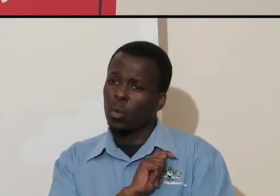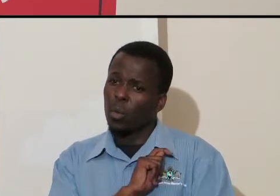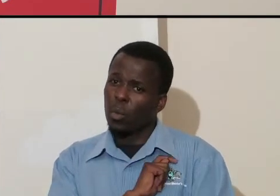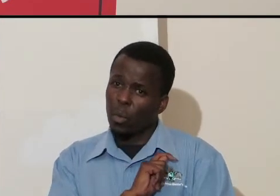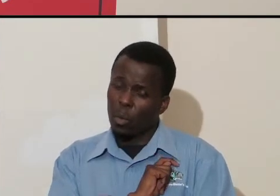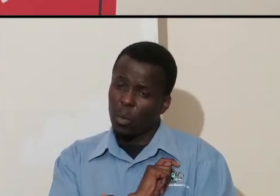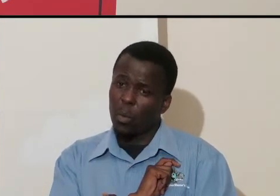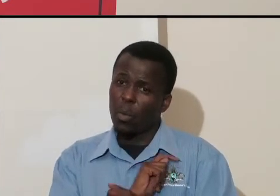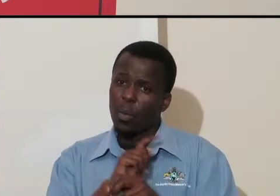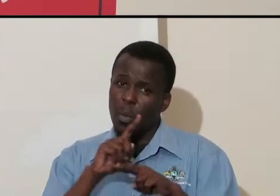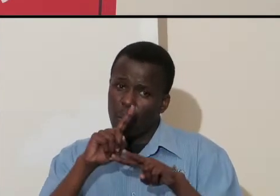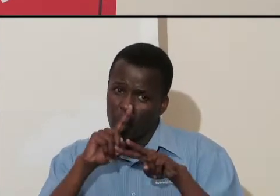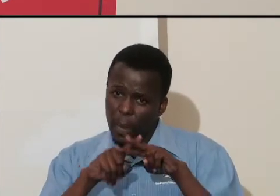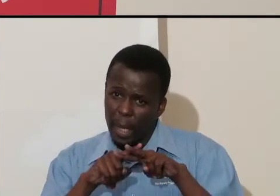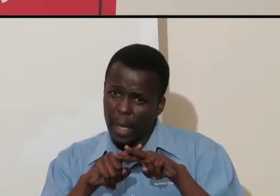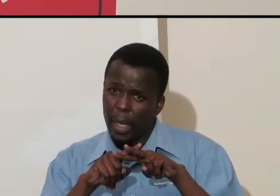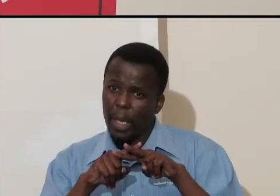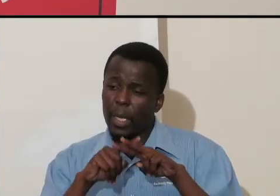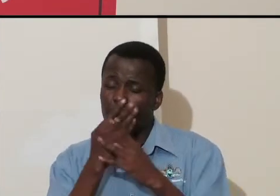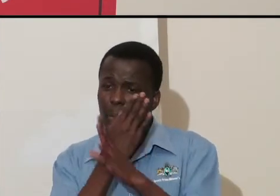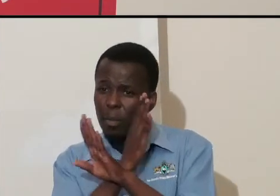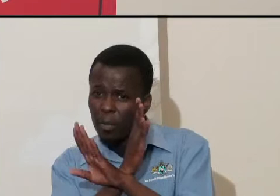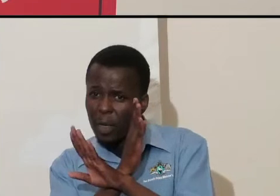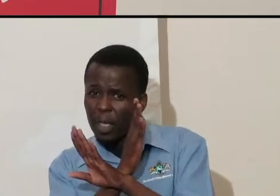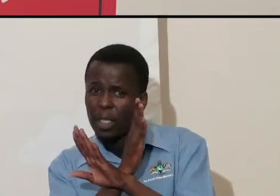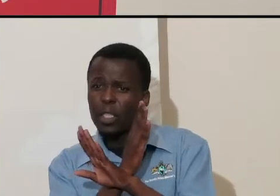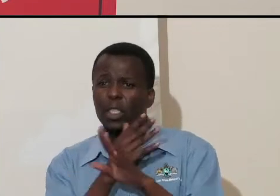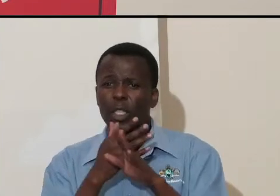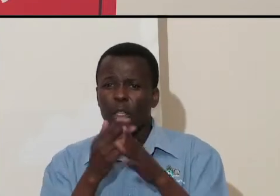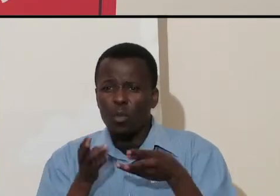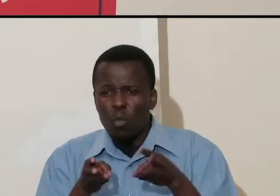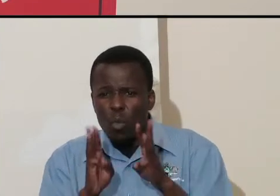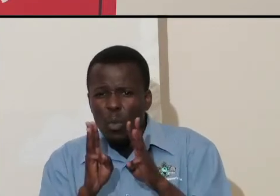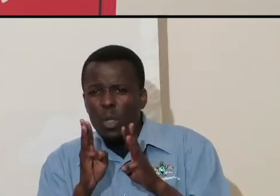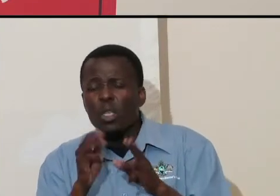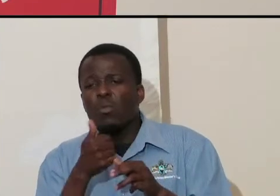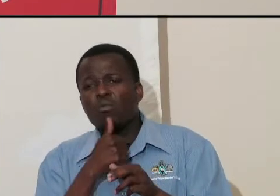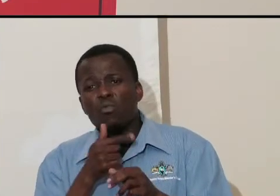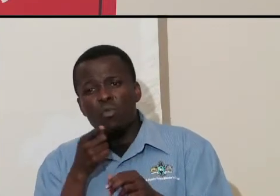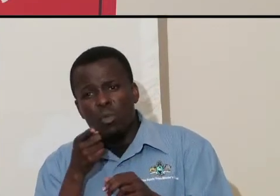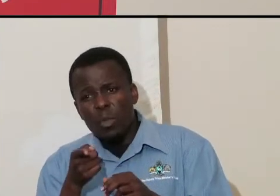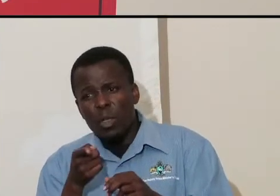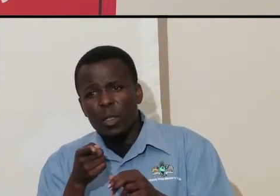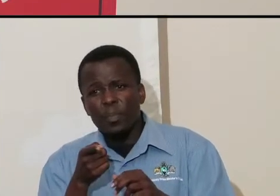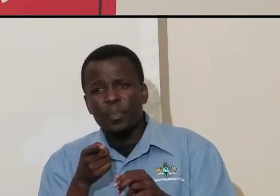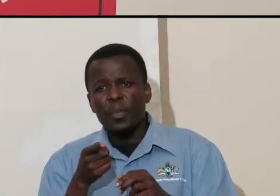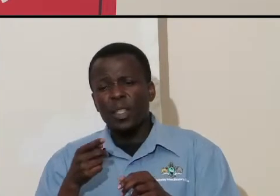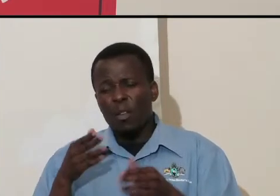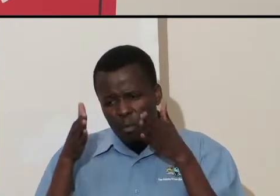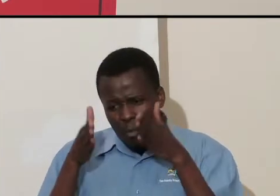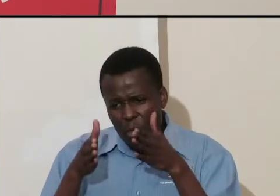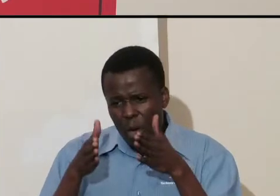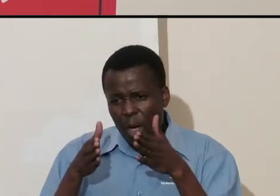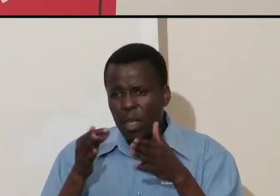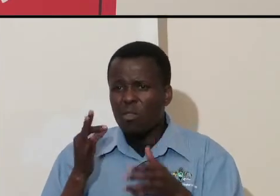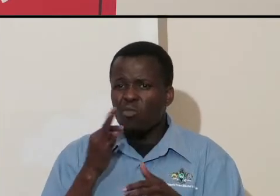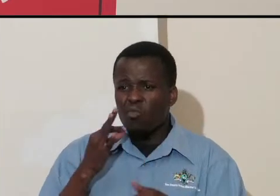the HIV prevention tools that we have. Especially, let us look at adolescent girls and young